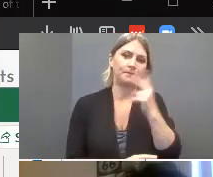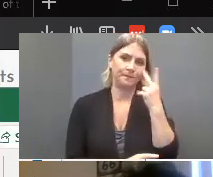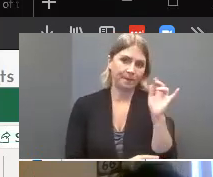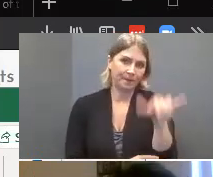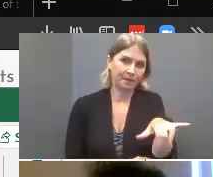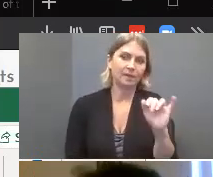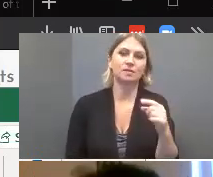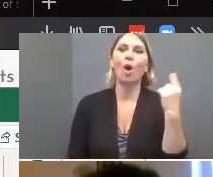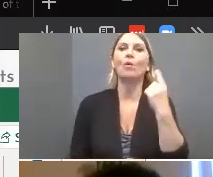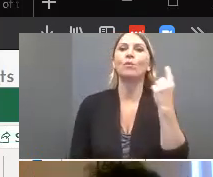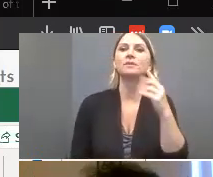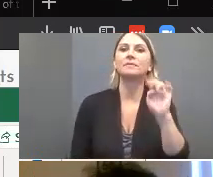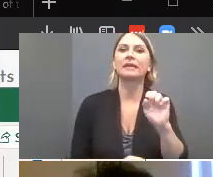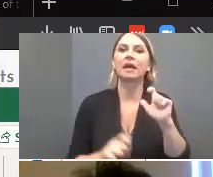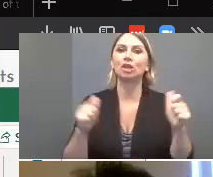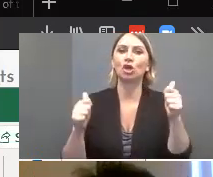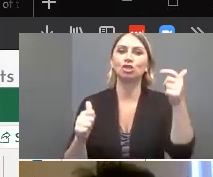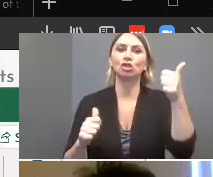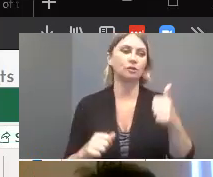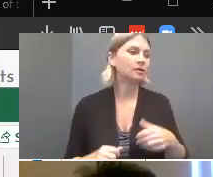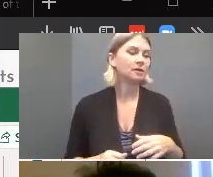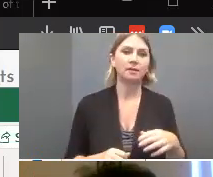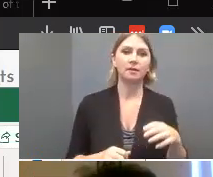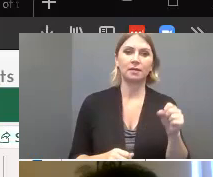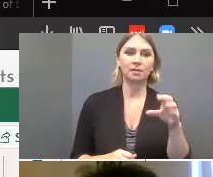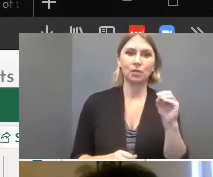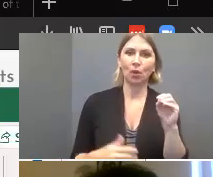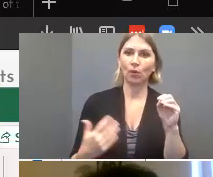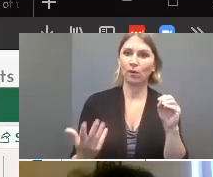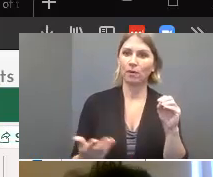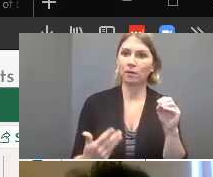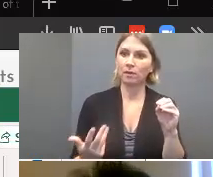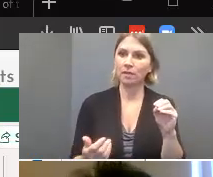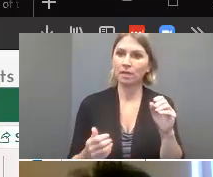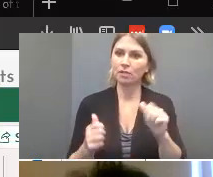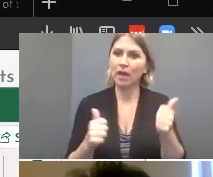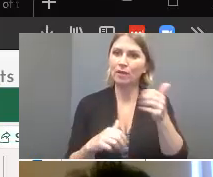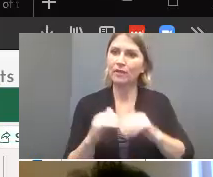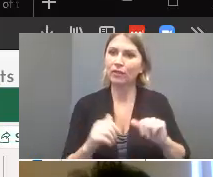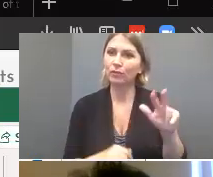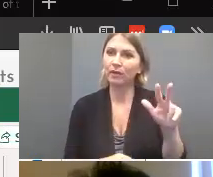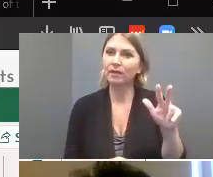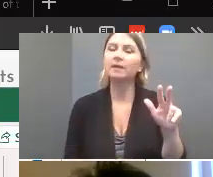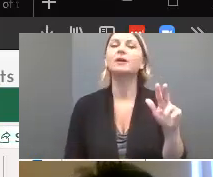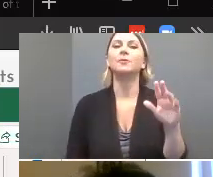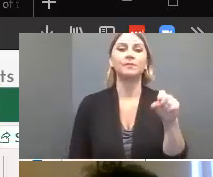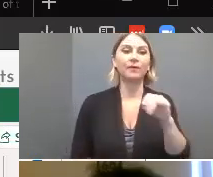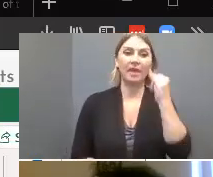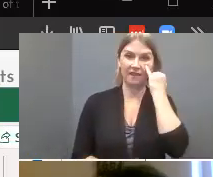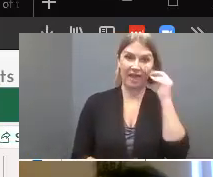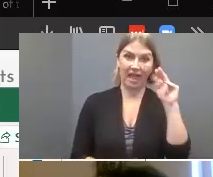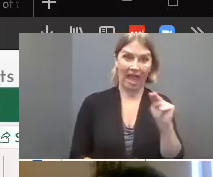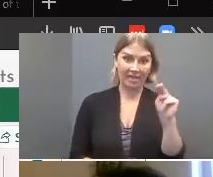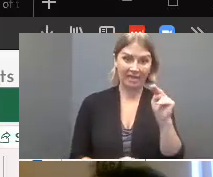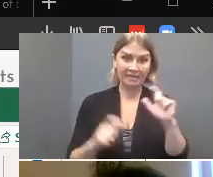is always going to be larger, right? 3 minus 100 plus 6 is always greater than 3. But if n is